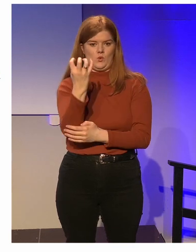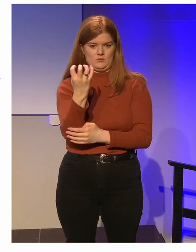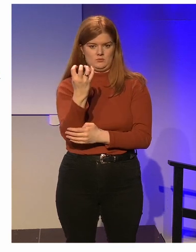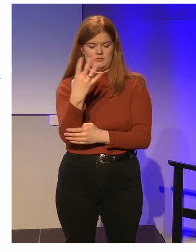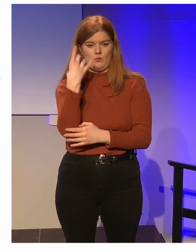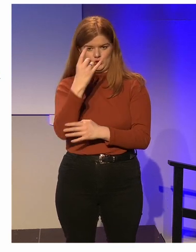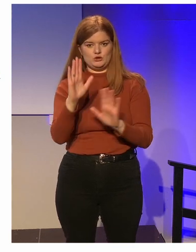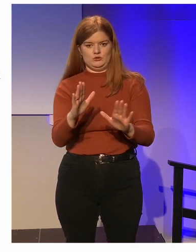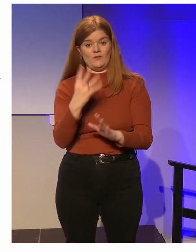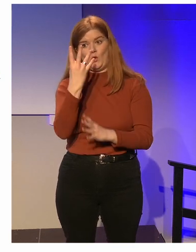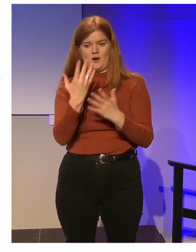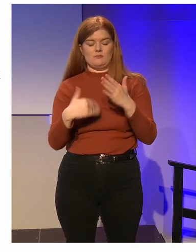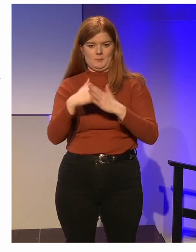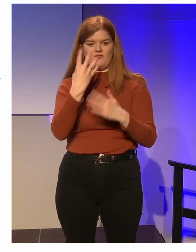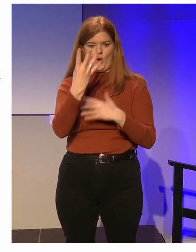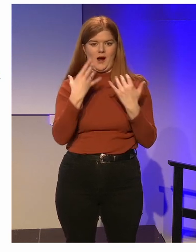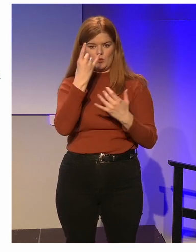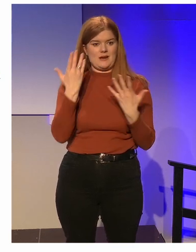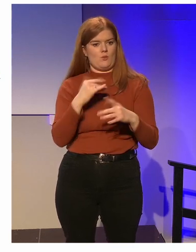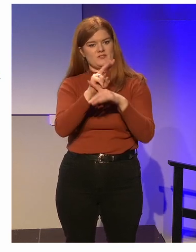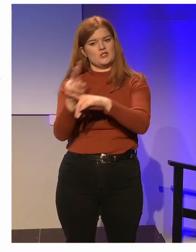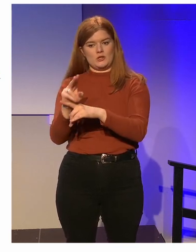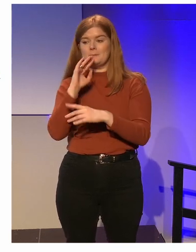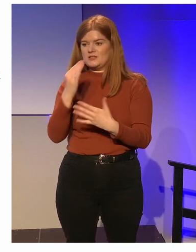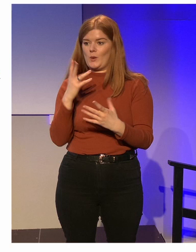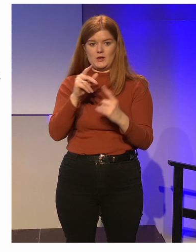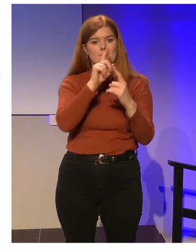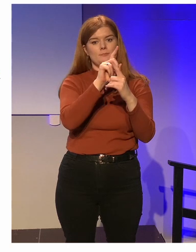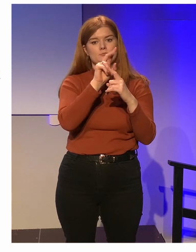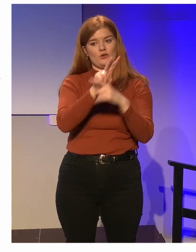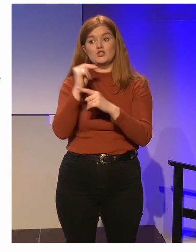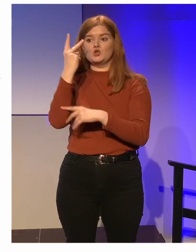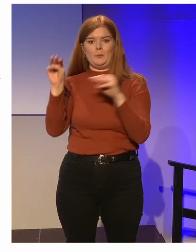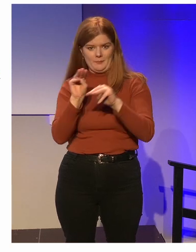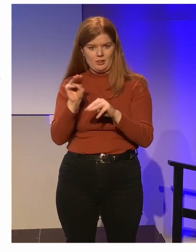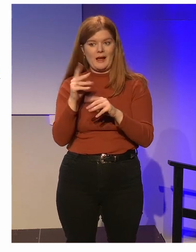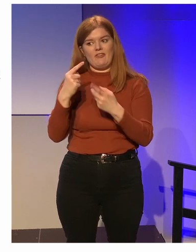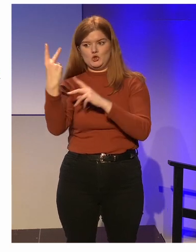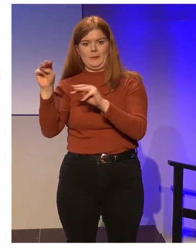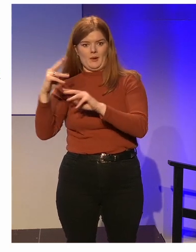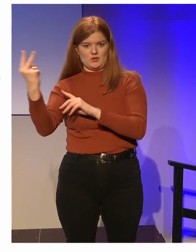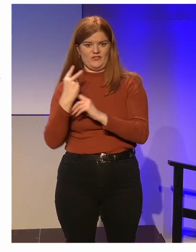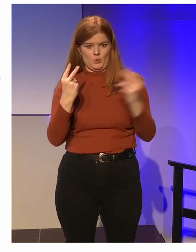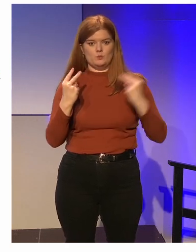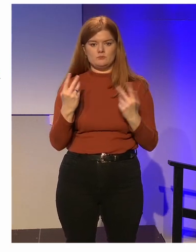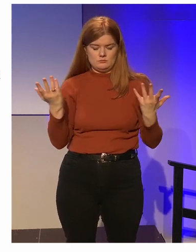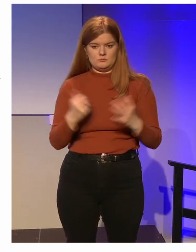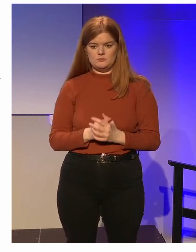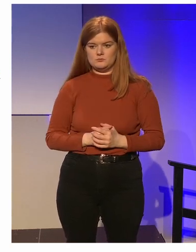hours. So that's what we're at now. We're up to 4 hours of observation. So you get to observe 2 people and 2 people observe you.